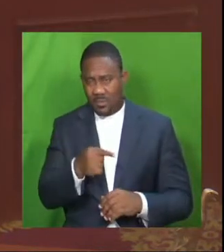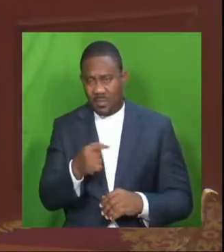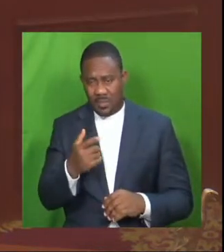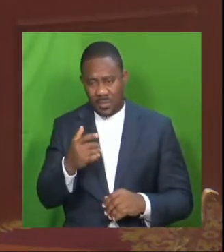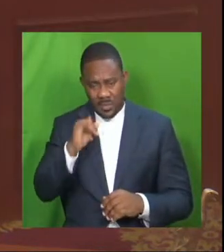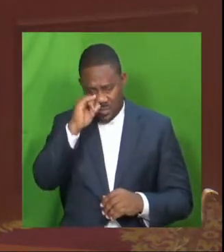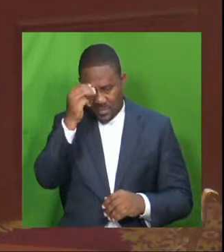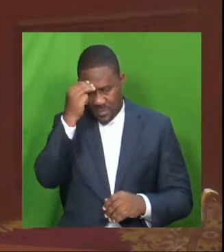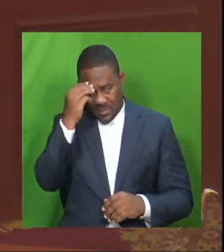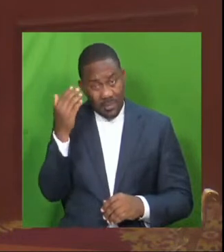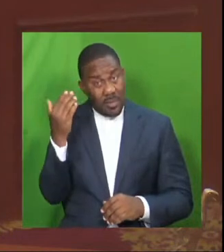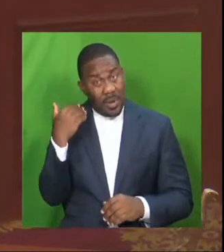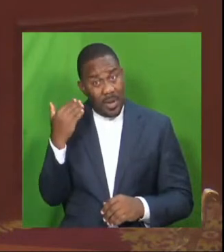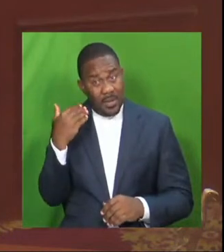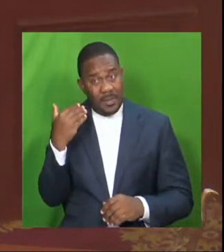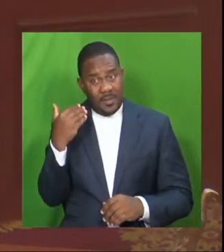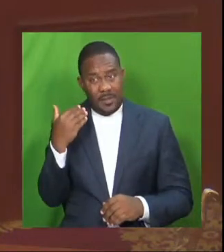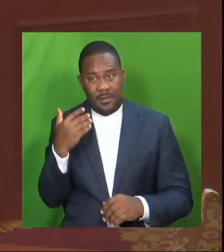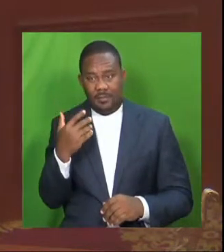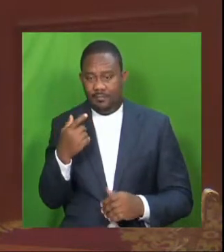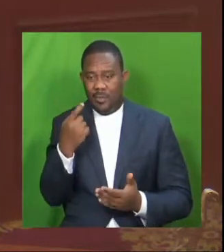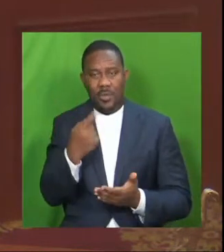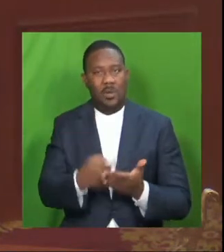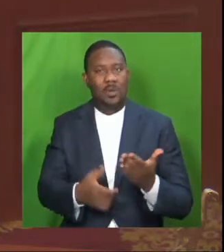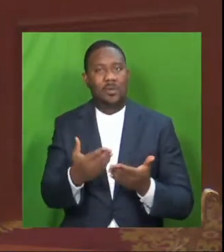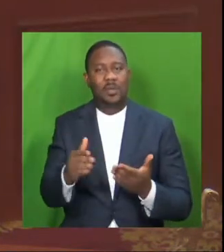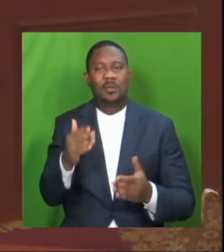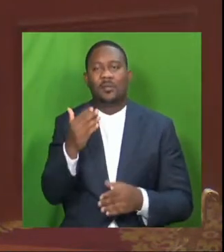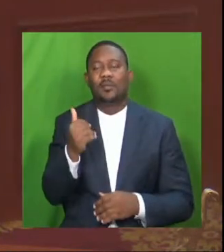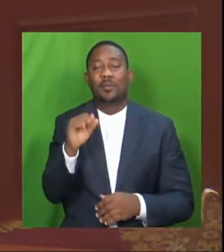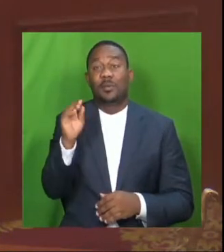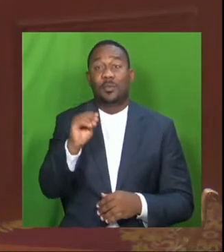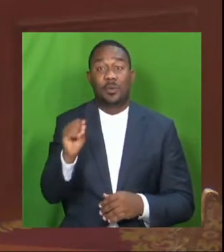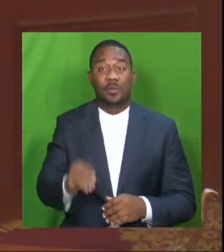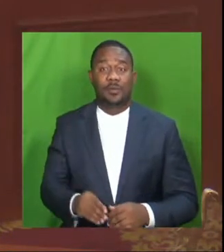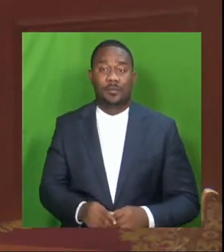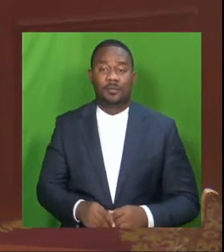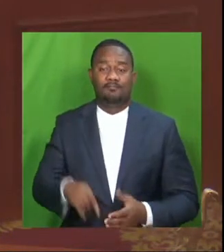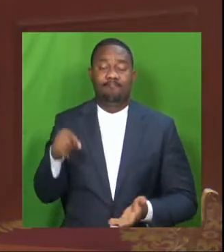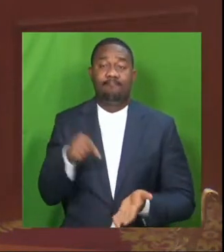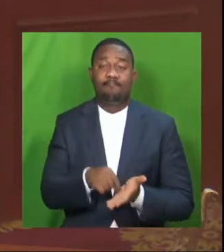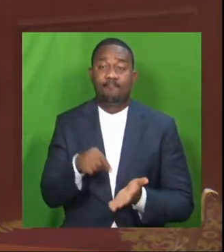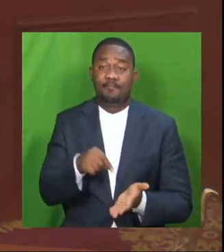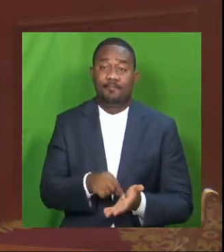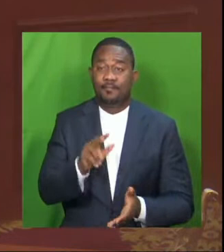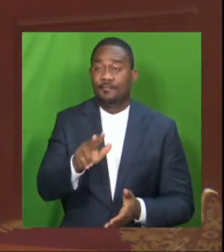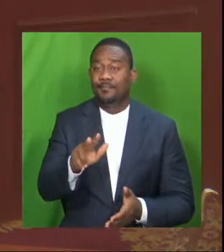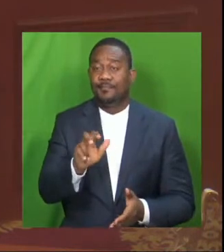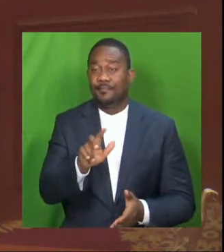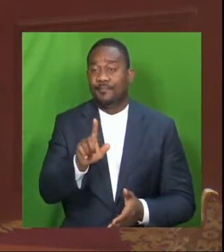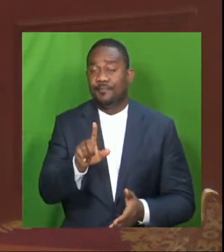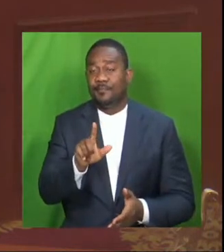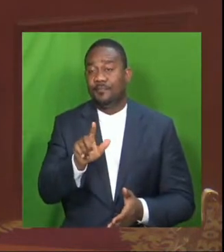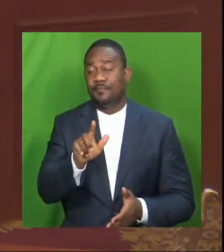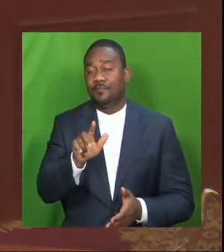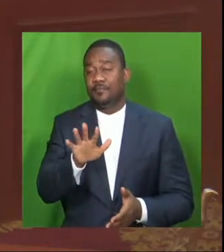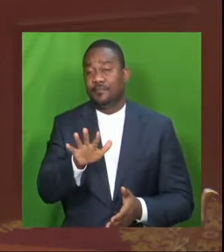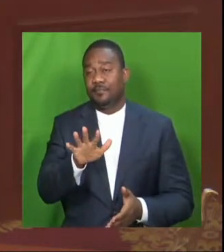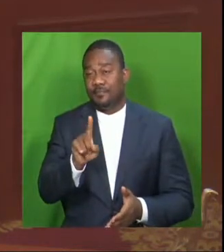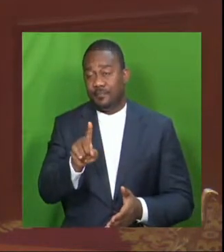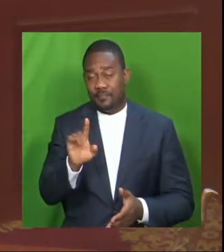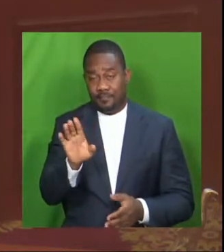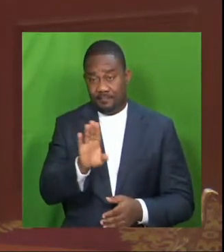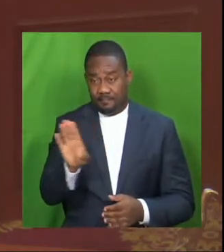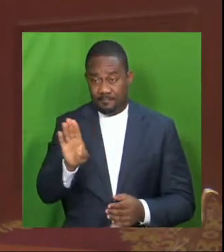President Mahama era. Today, inflation is 15%. Debt, 351 billion.